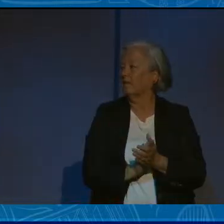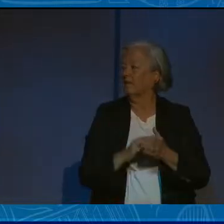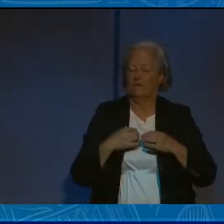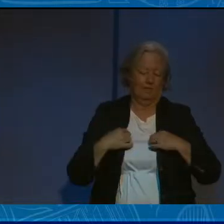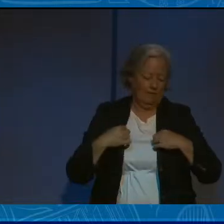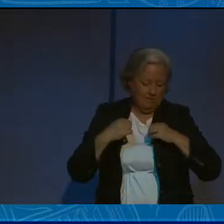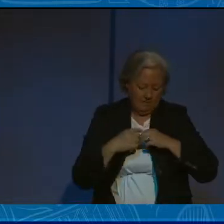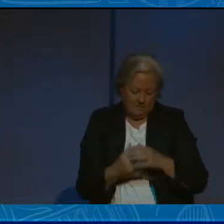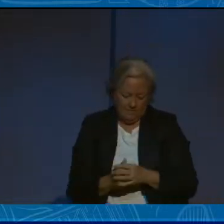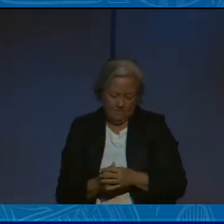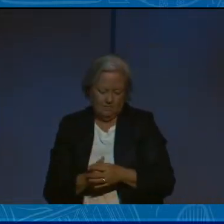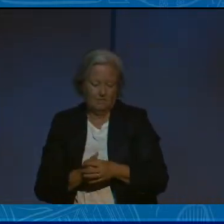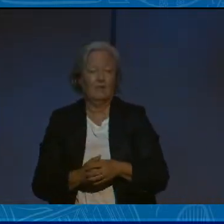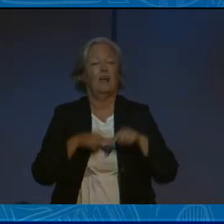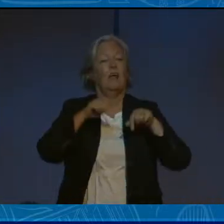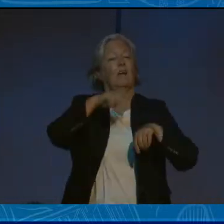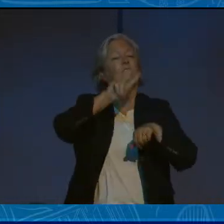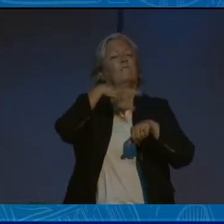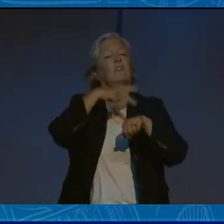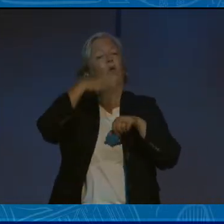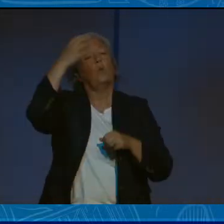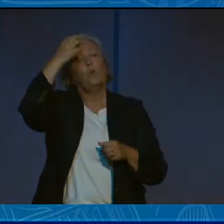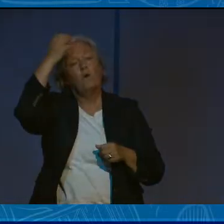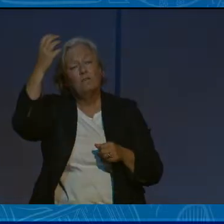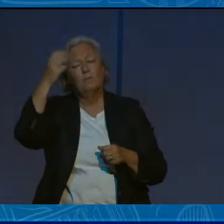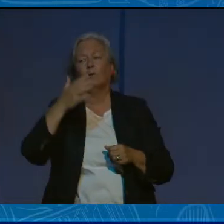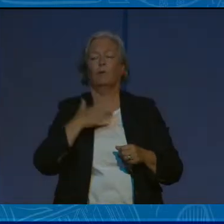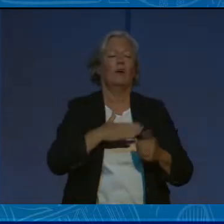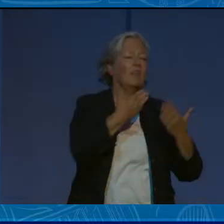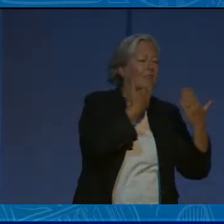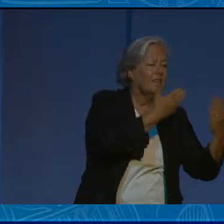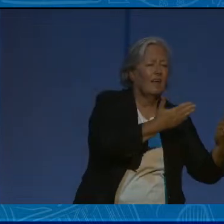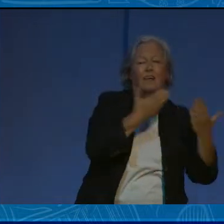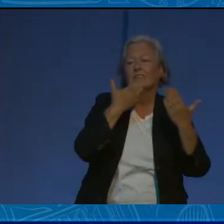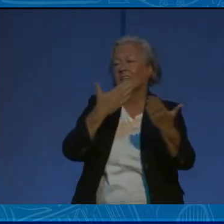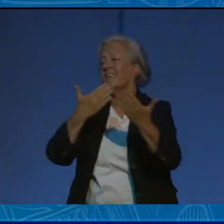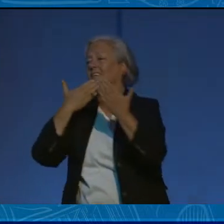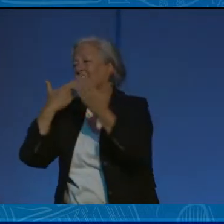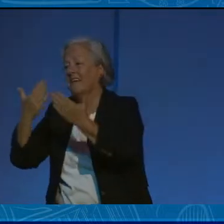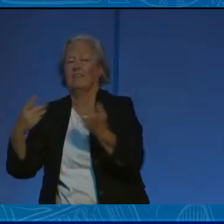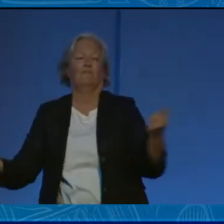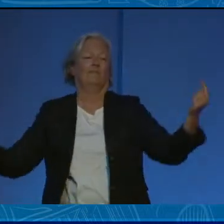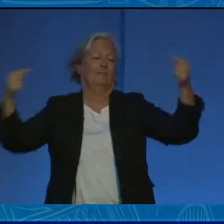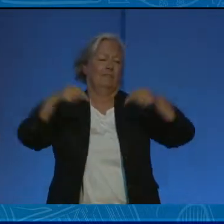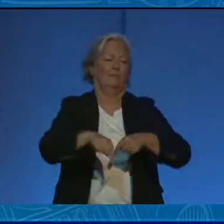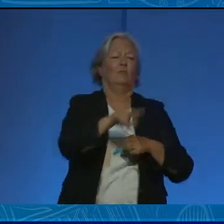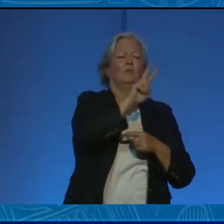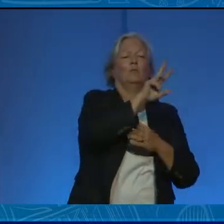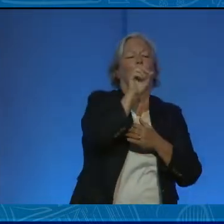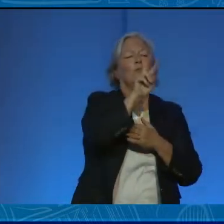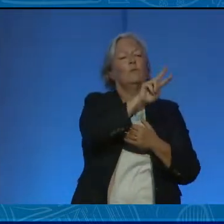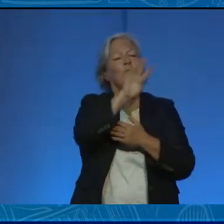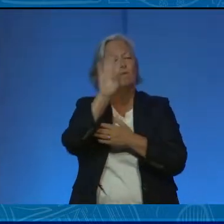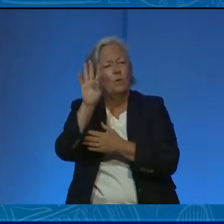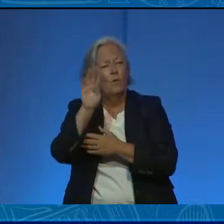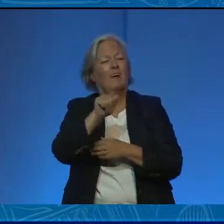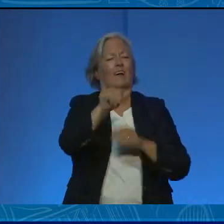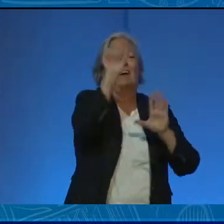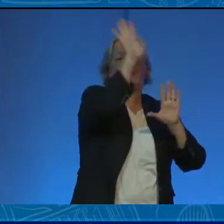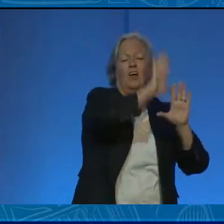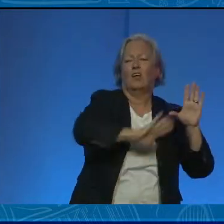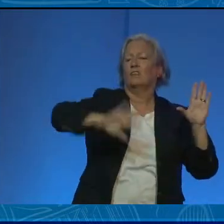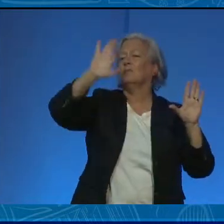On behalf of the Philippine government, thank you for joining us at the 2024 Asia-Pacific